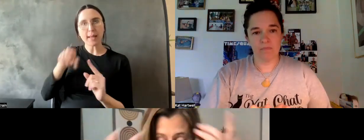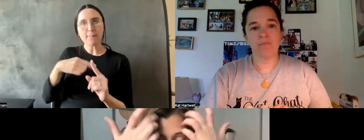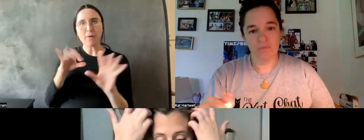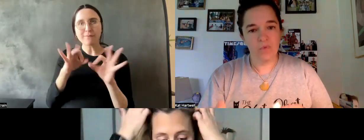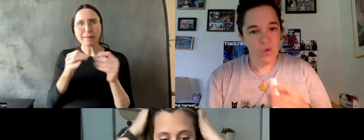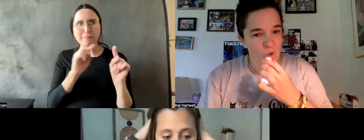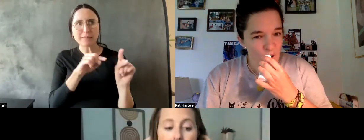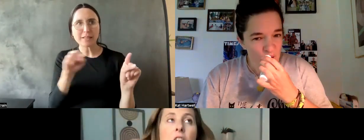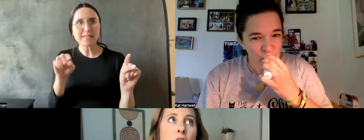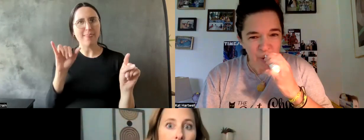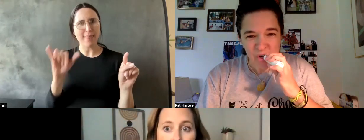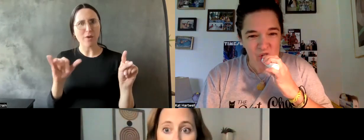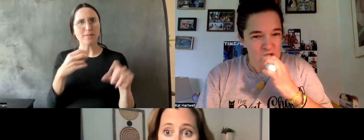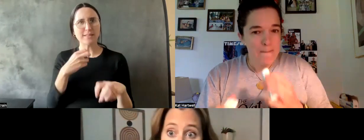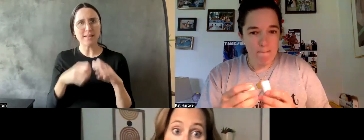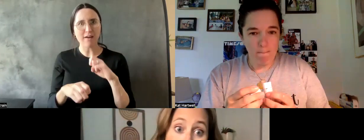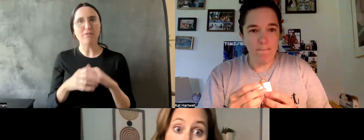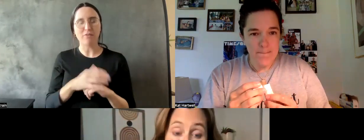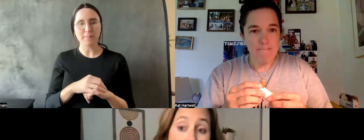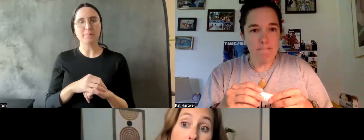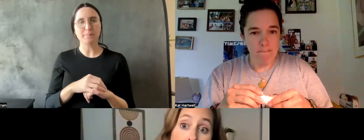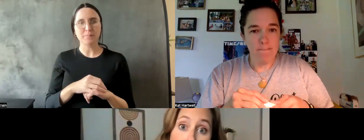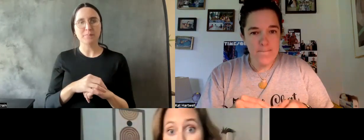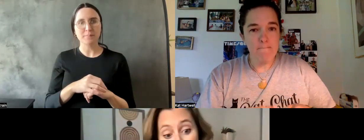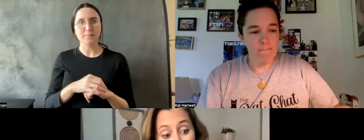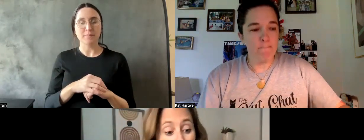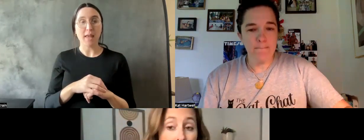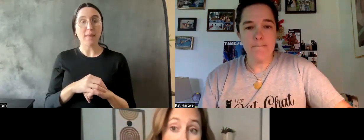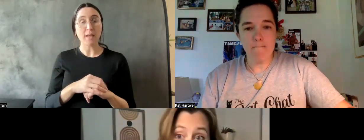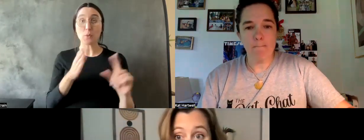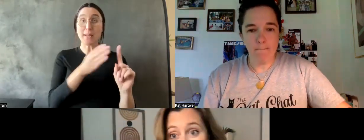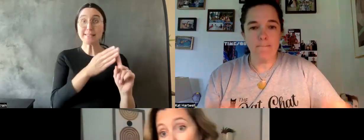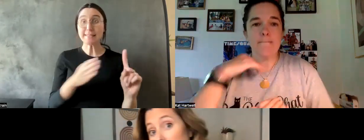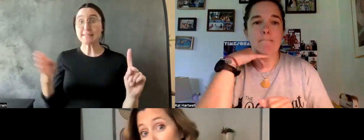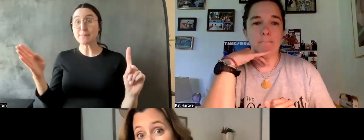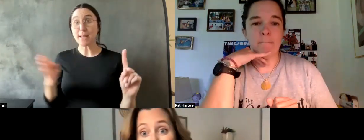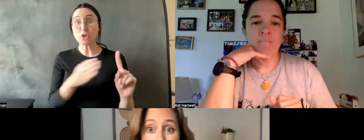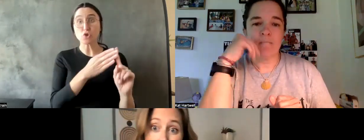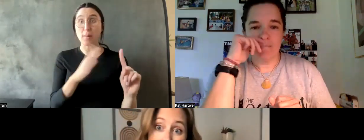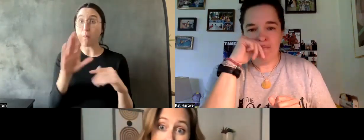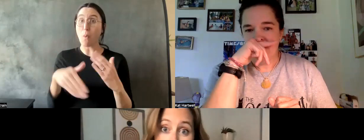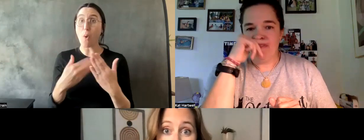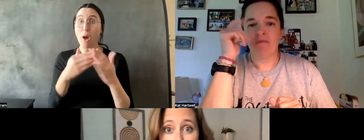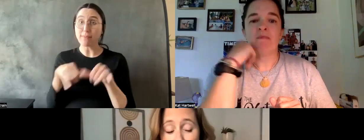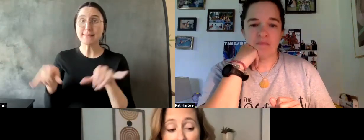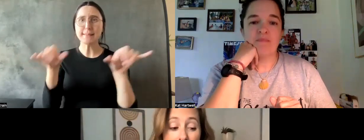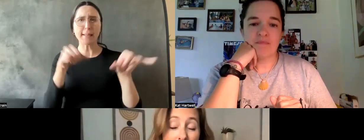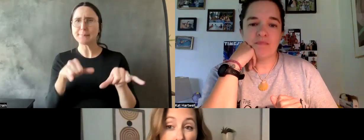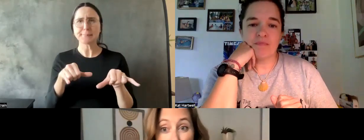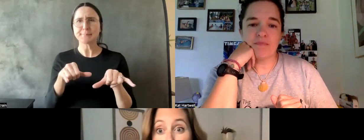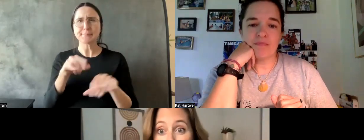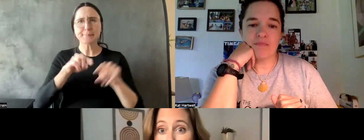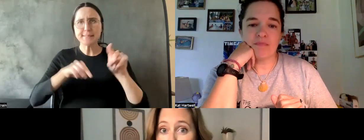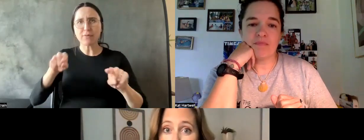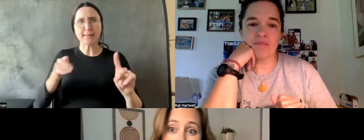we didn't know. And then, to find out that it's a spectrum and it could mean this, it could mean this, and we don't know. And she's not